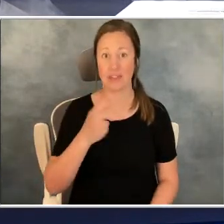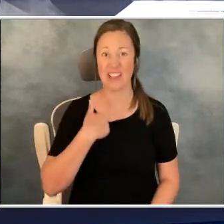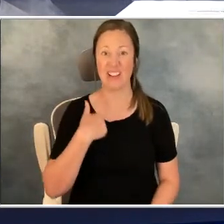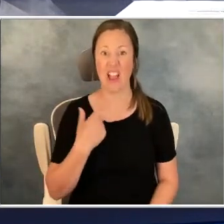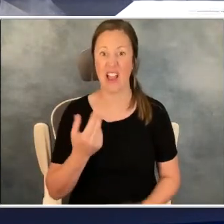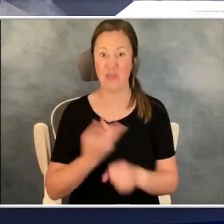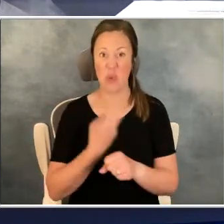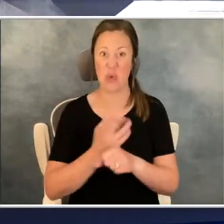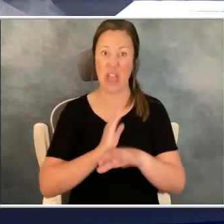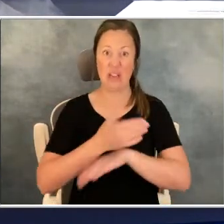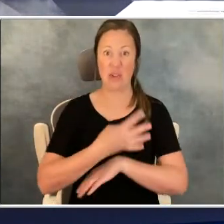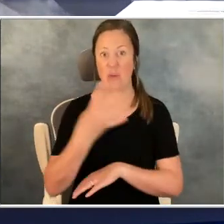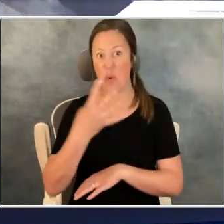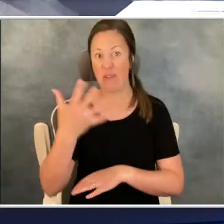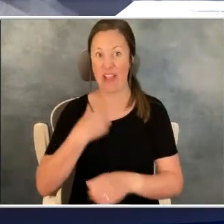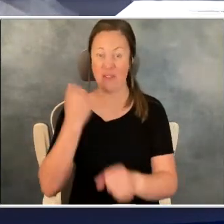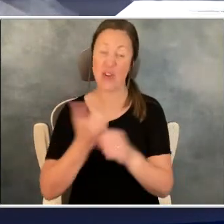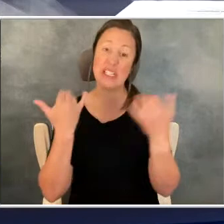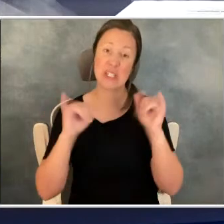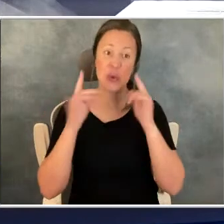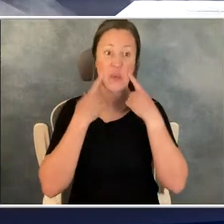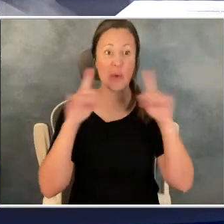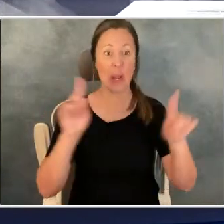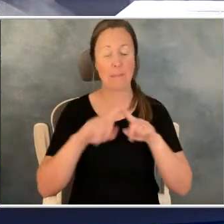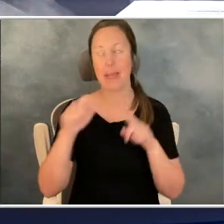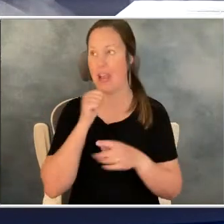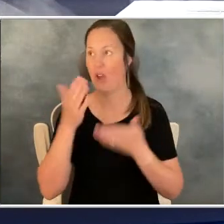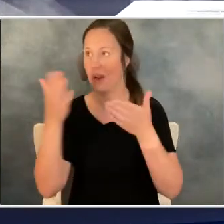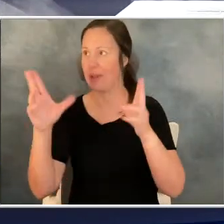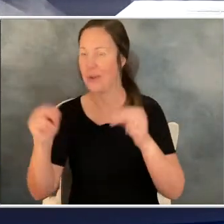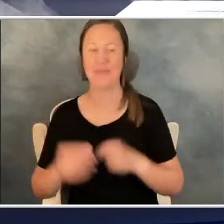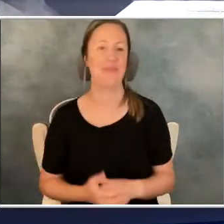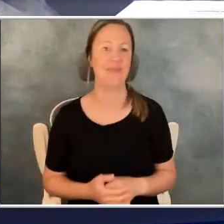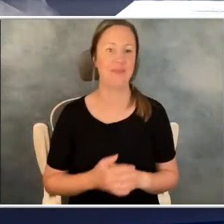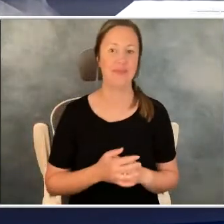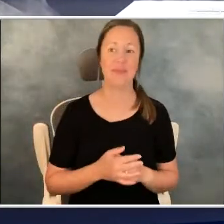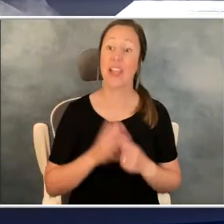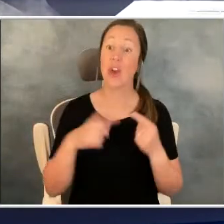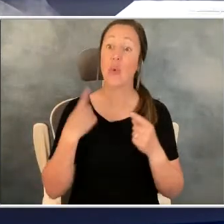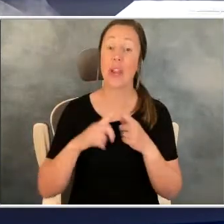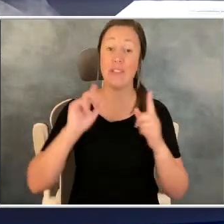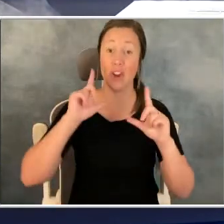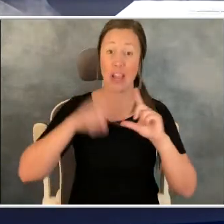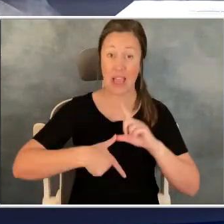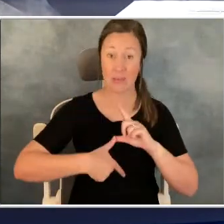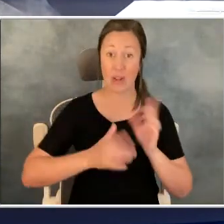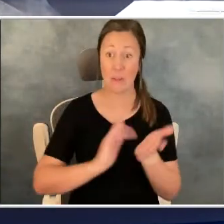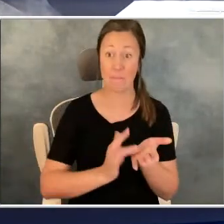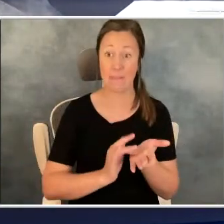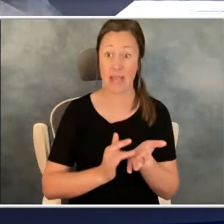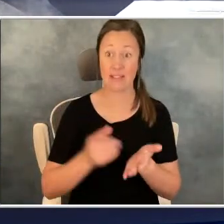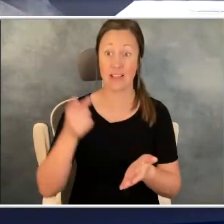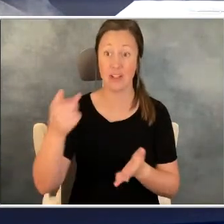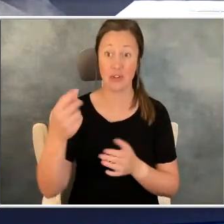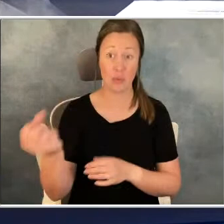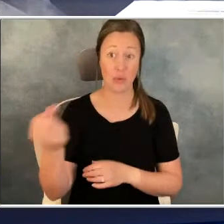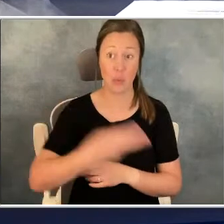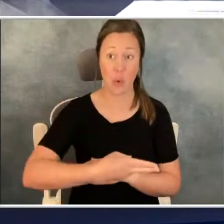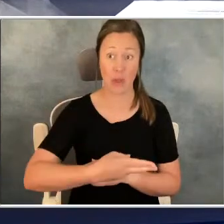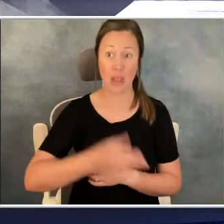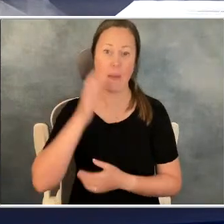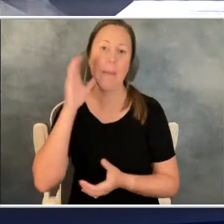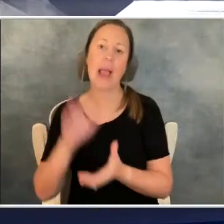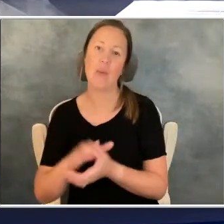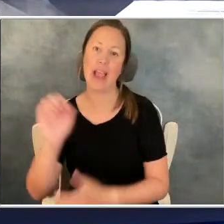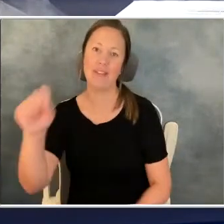recommend that. Wouldn't necessarily So do you recommend throw that, all but- drugs out at your house once the expiration dates hit? My wife absolutely does. Excellent. I'm impressed.